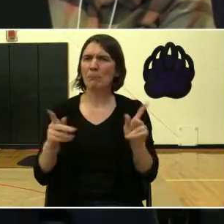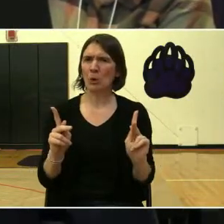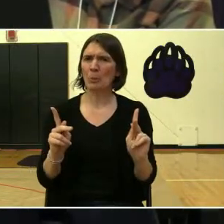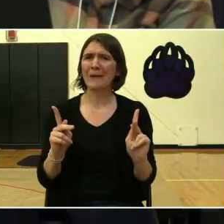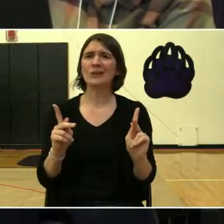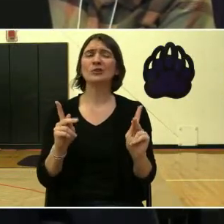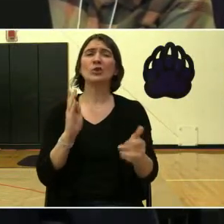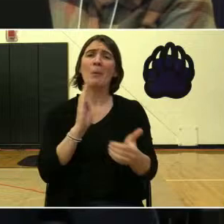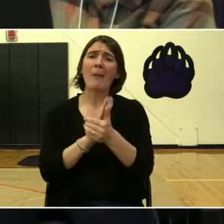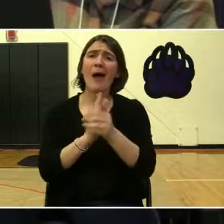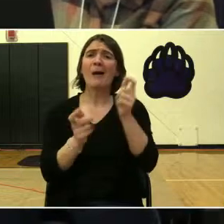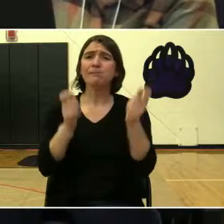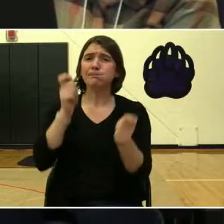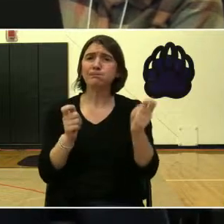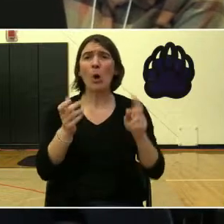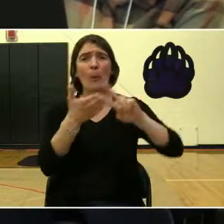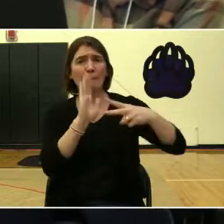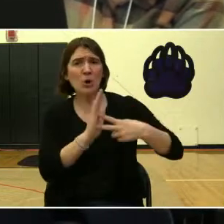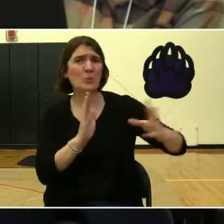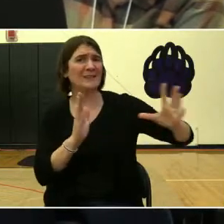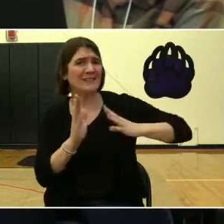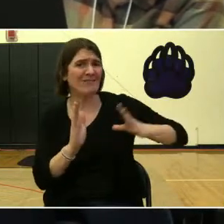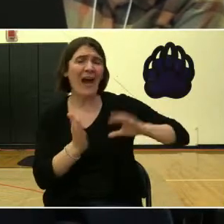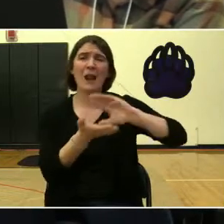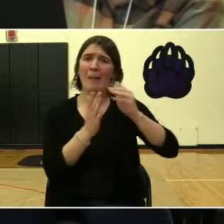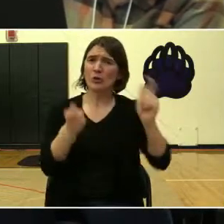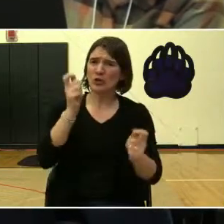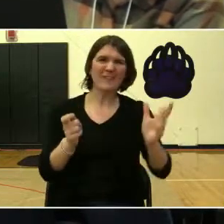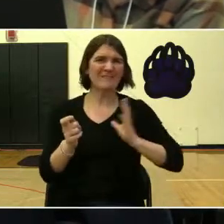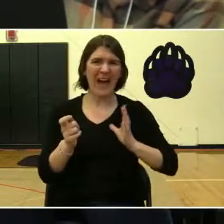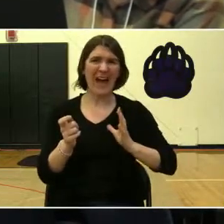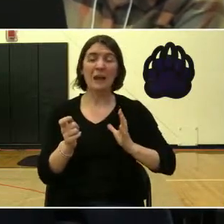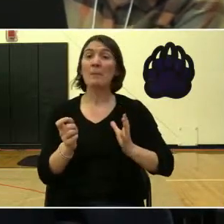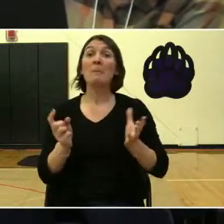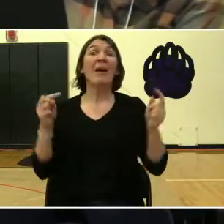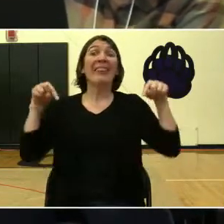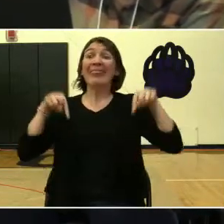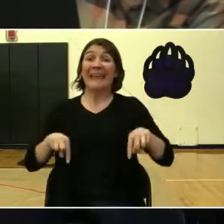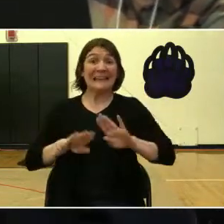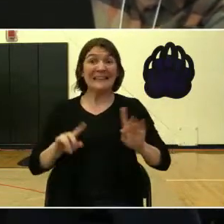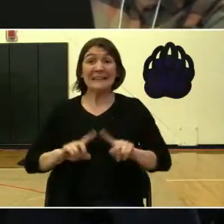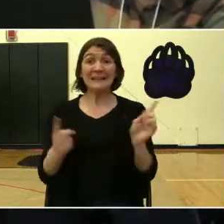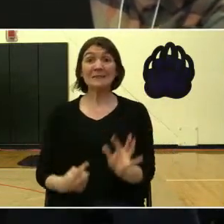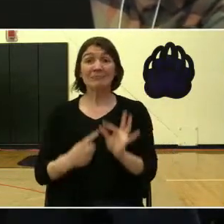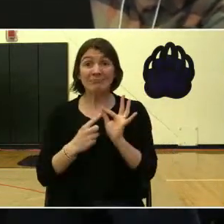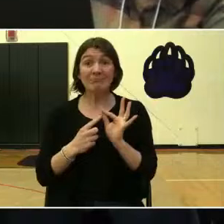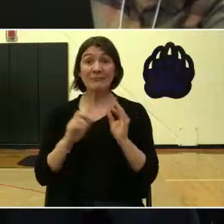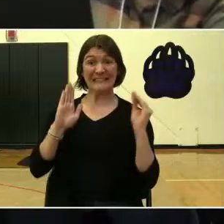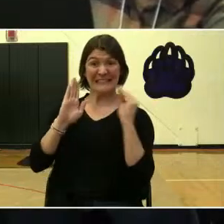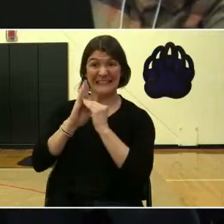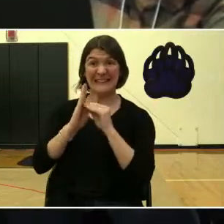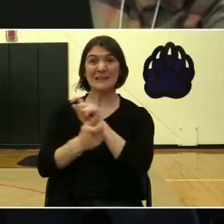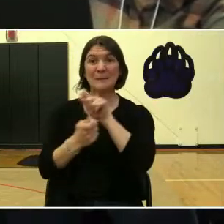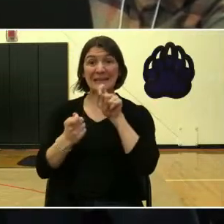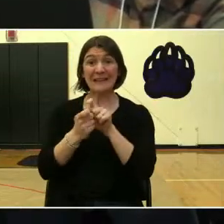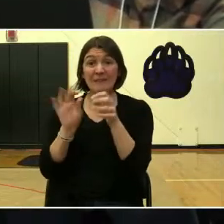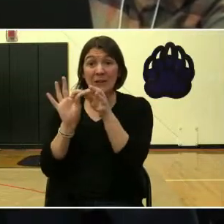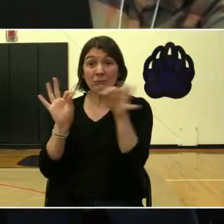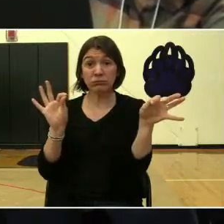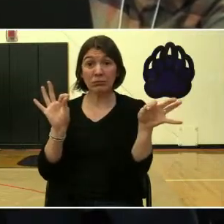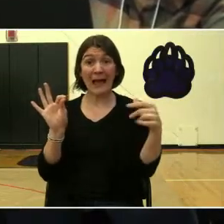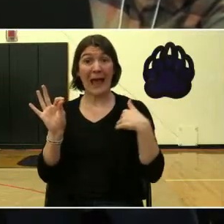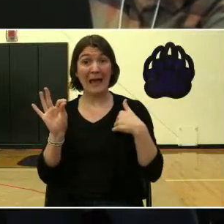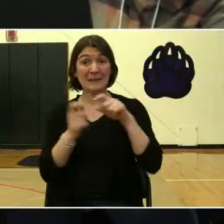motions to amend and then motions to amend again Etc but because this was specifically